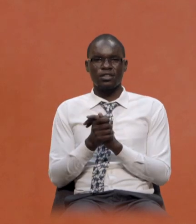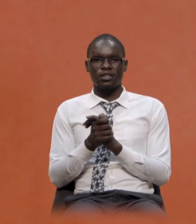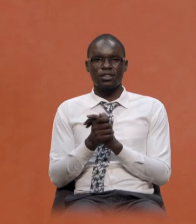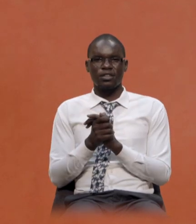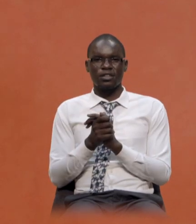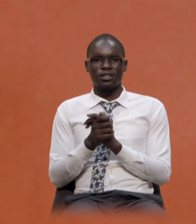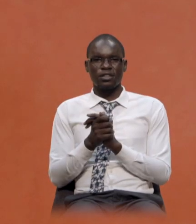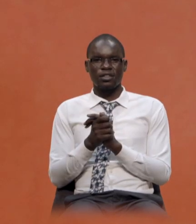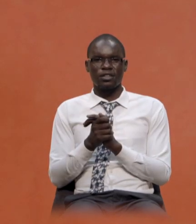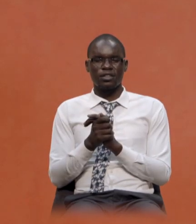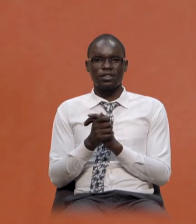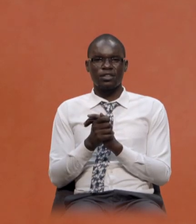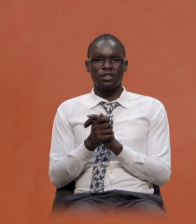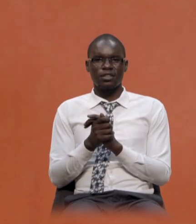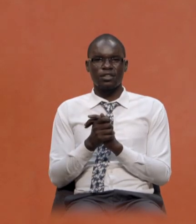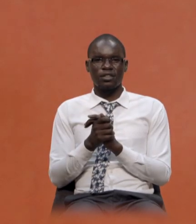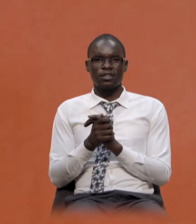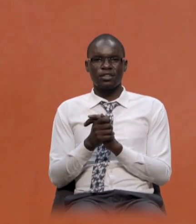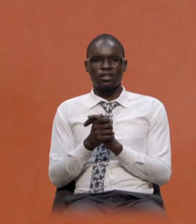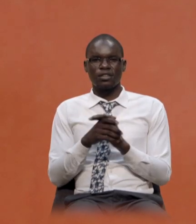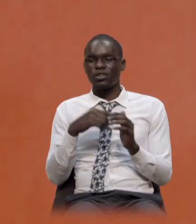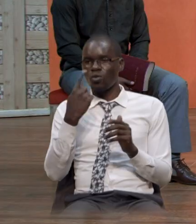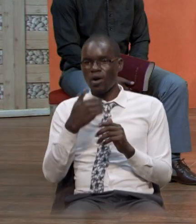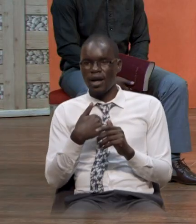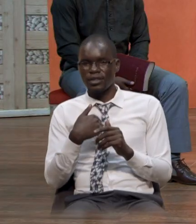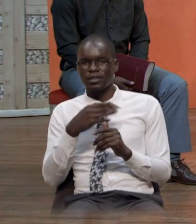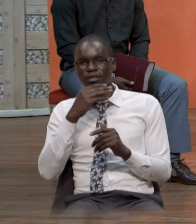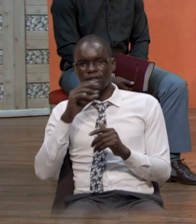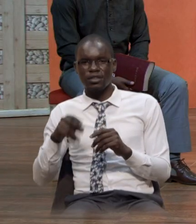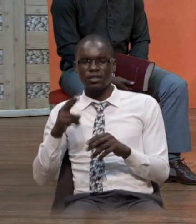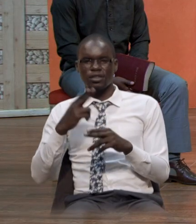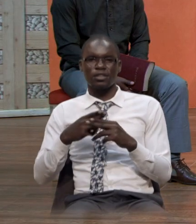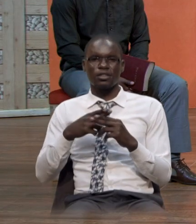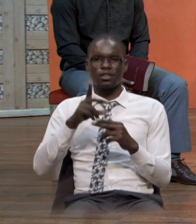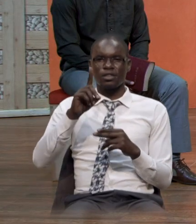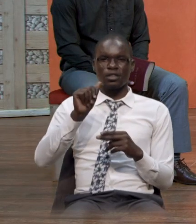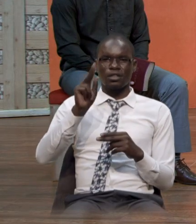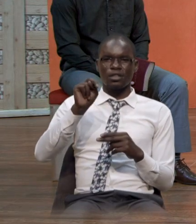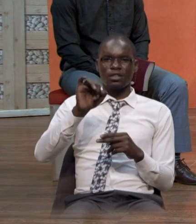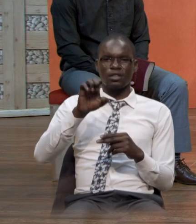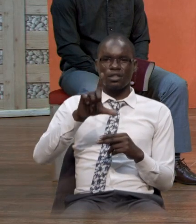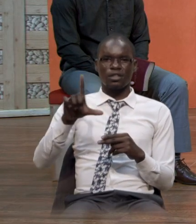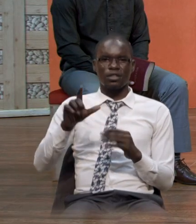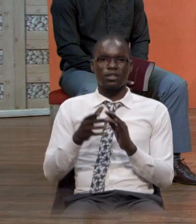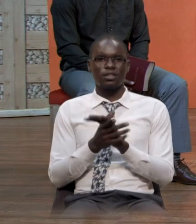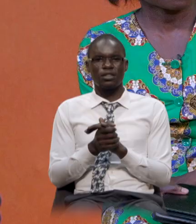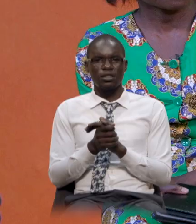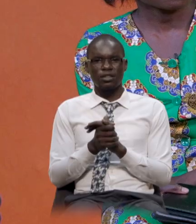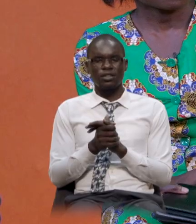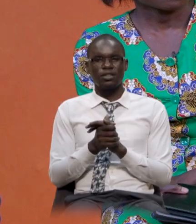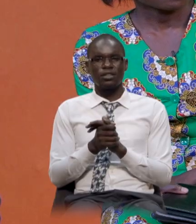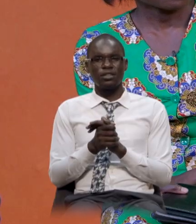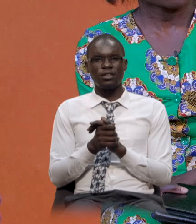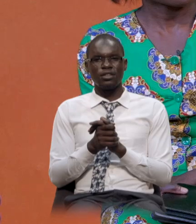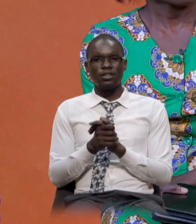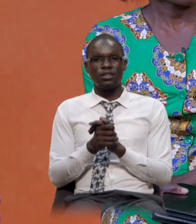Daniel. Not Belteshazzar. Who had a son called Daniel? David. Correct. Ah. Where? Well, it